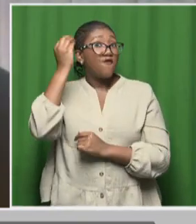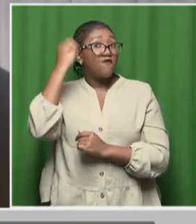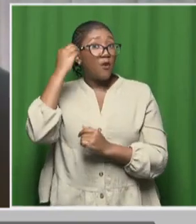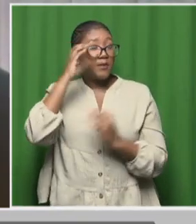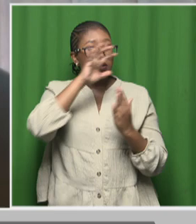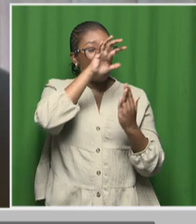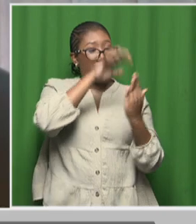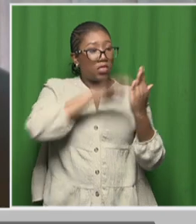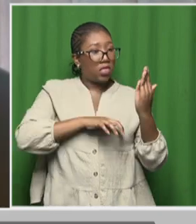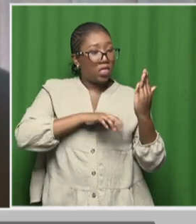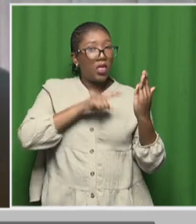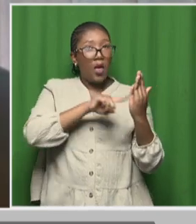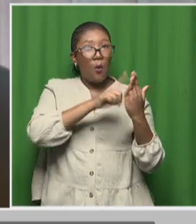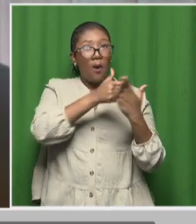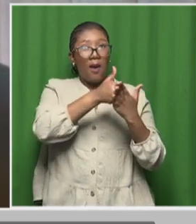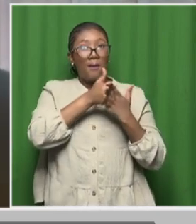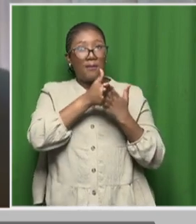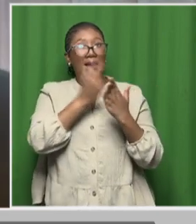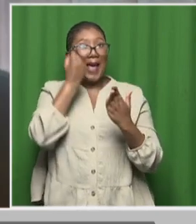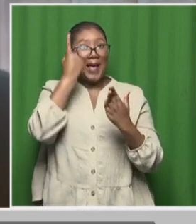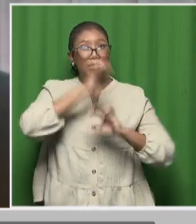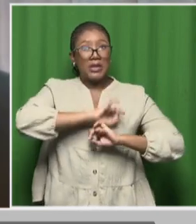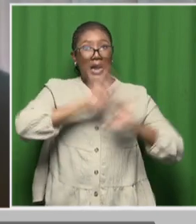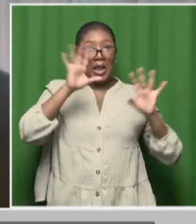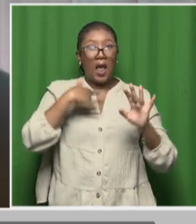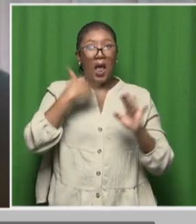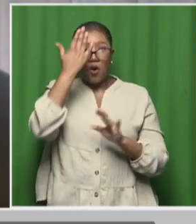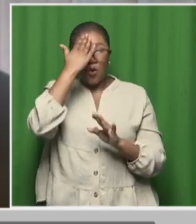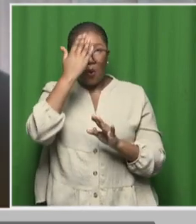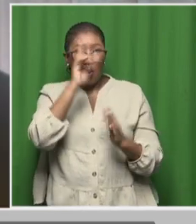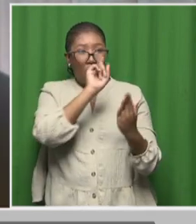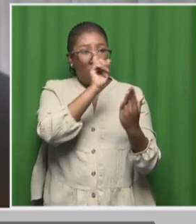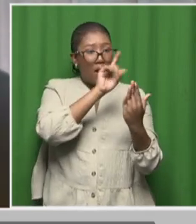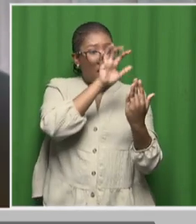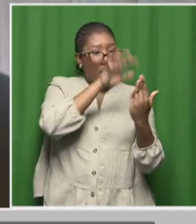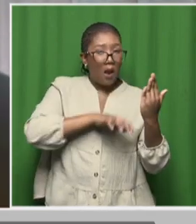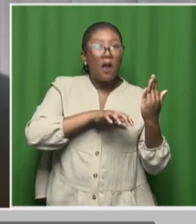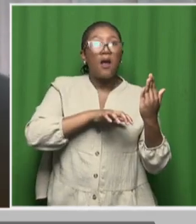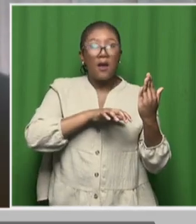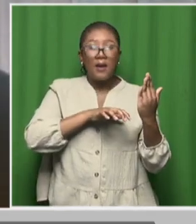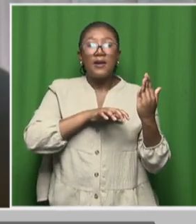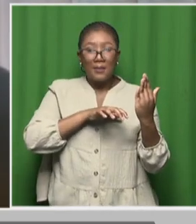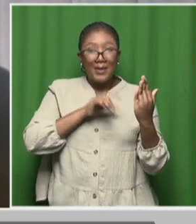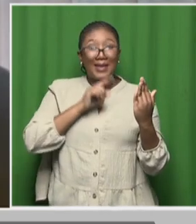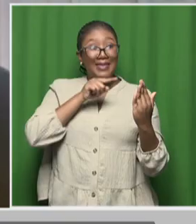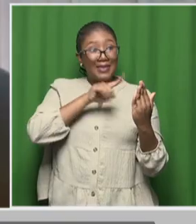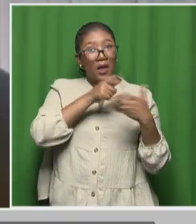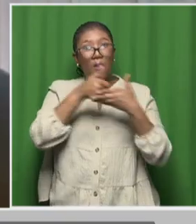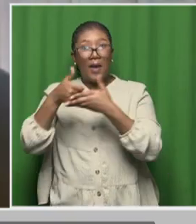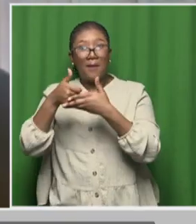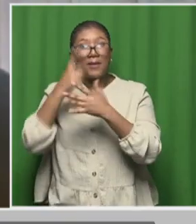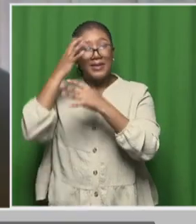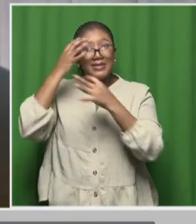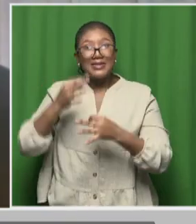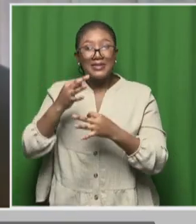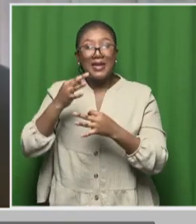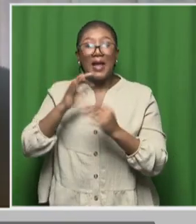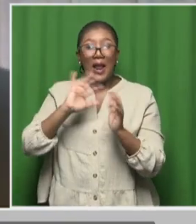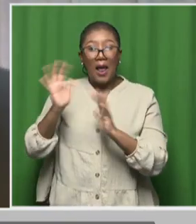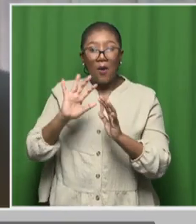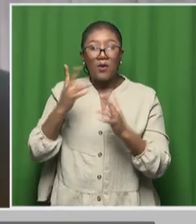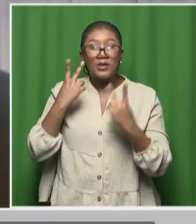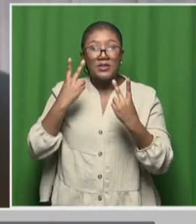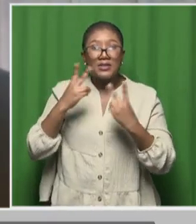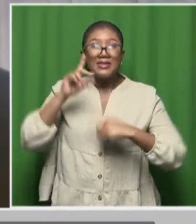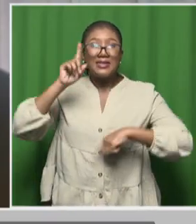understand what you don't know, and helps you pick up things that you don't know about, right? And trends that your business has